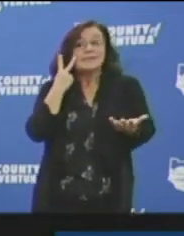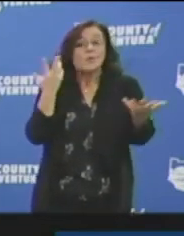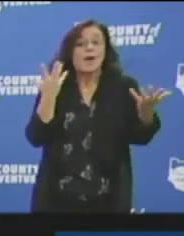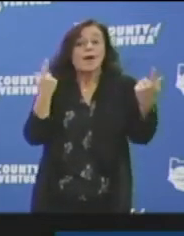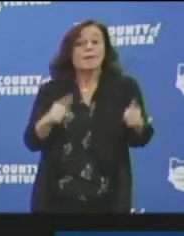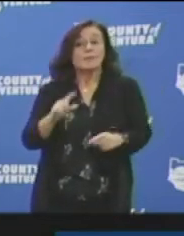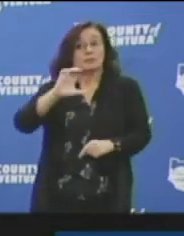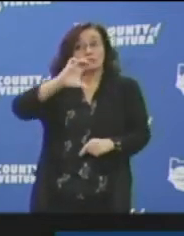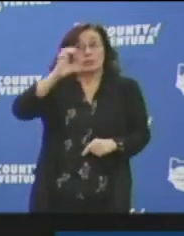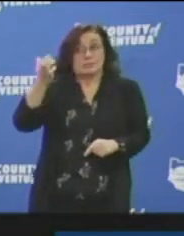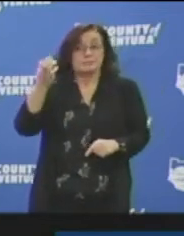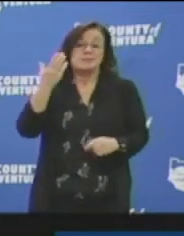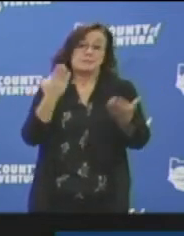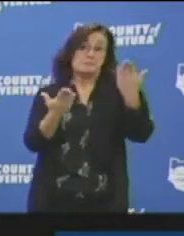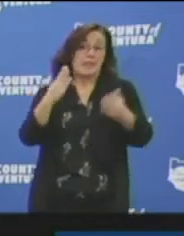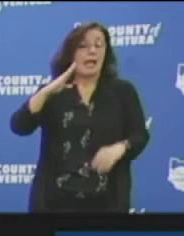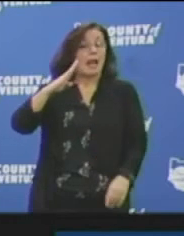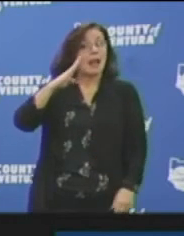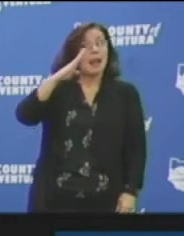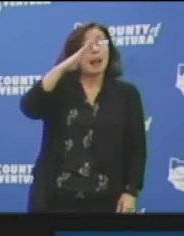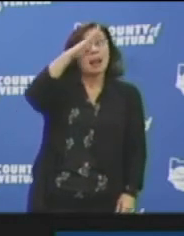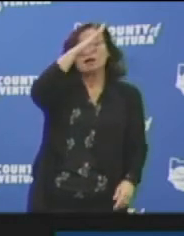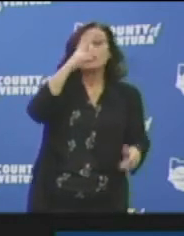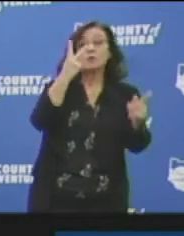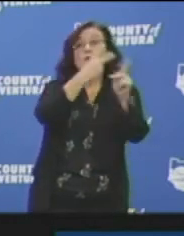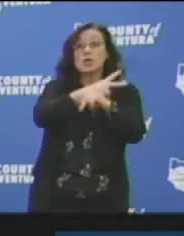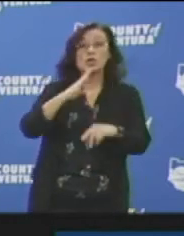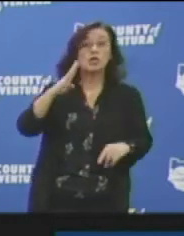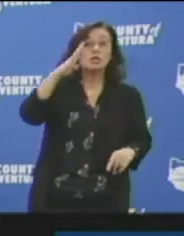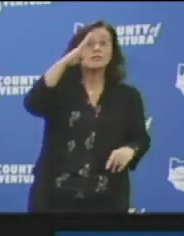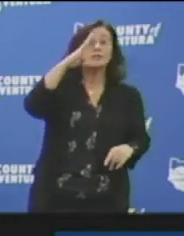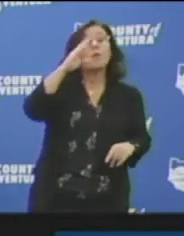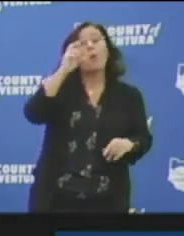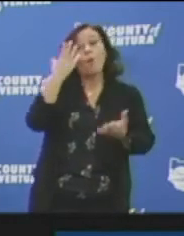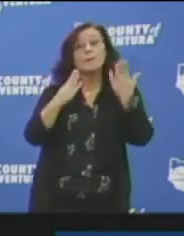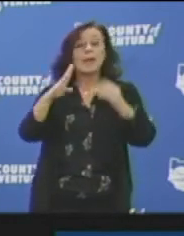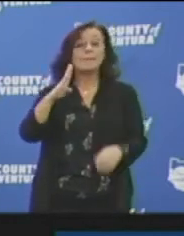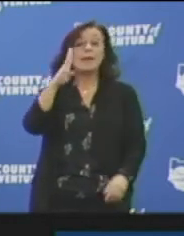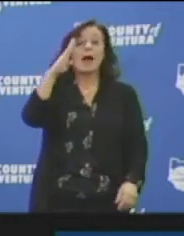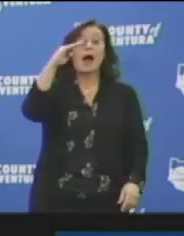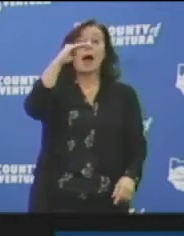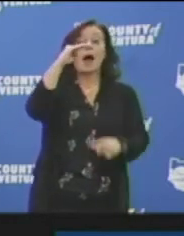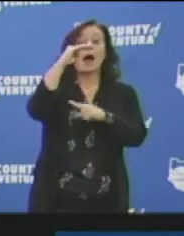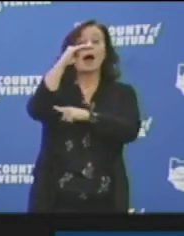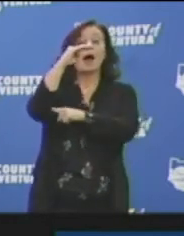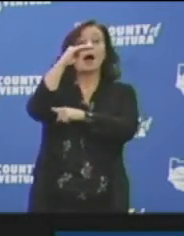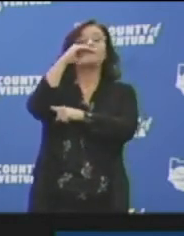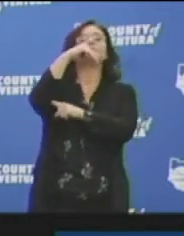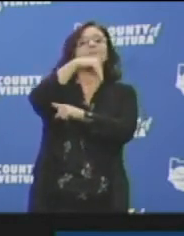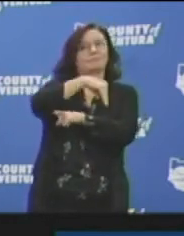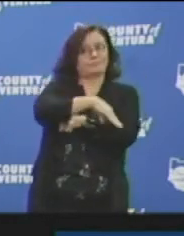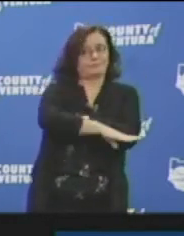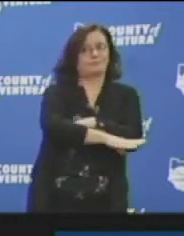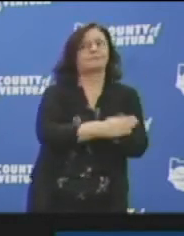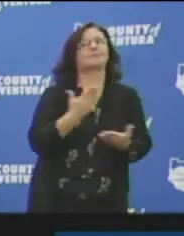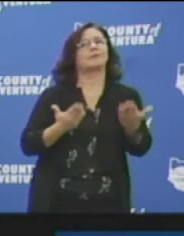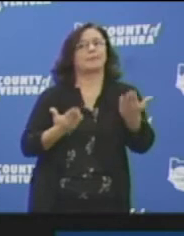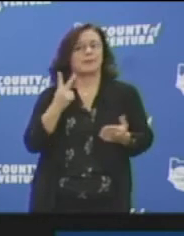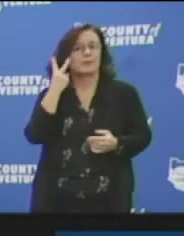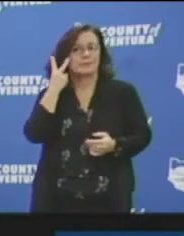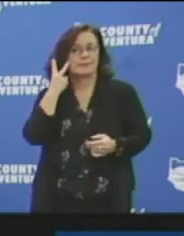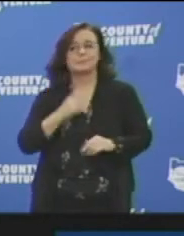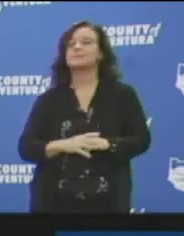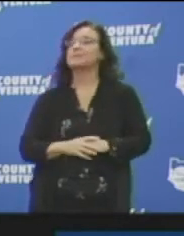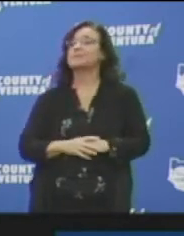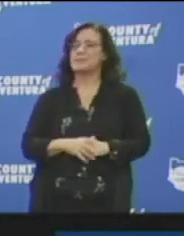that we do so, but we could have flattened out and headed down on this curve. And then if we look at that third